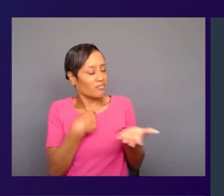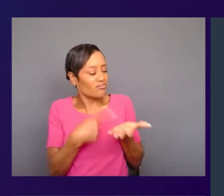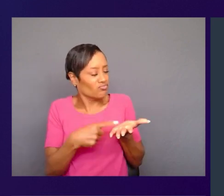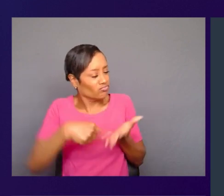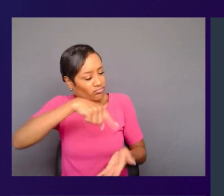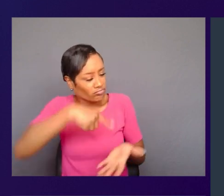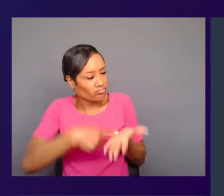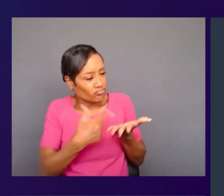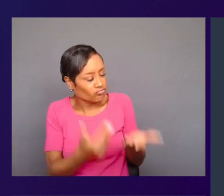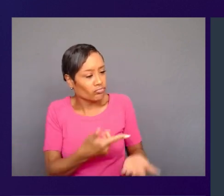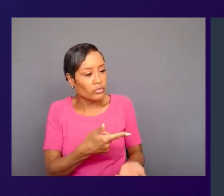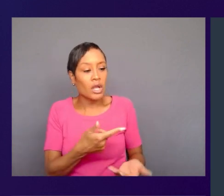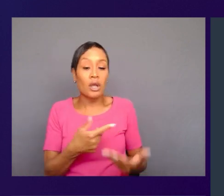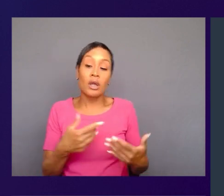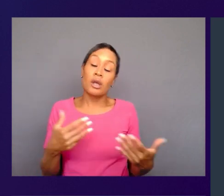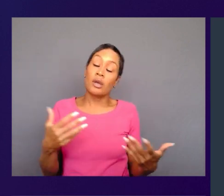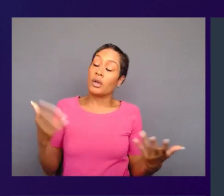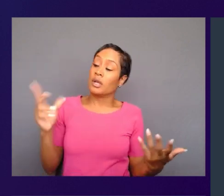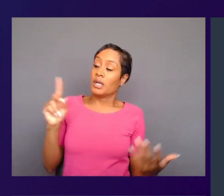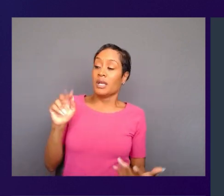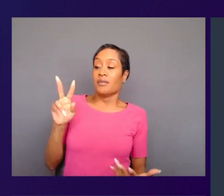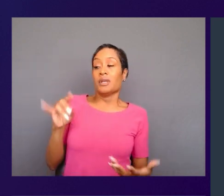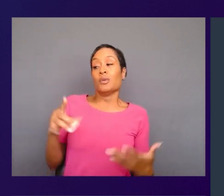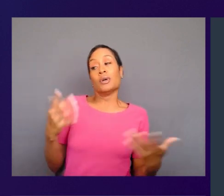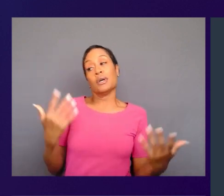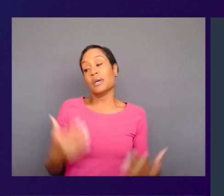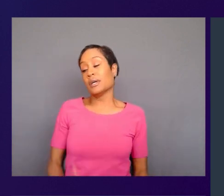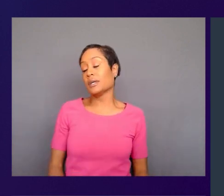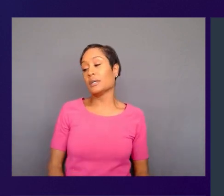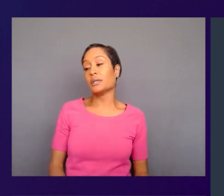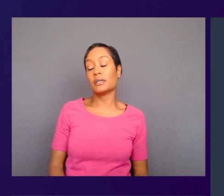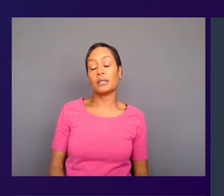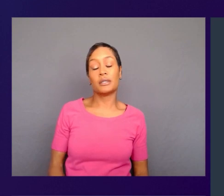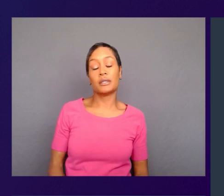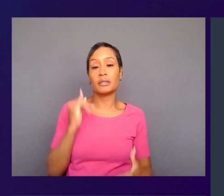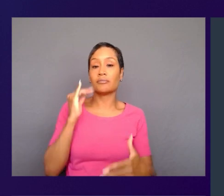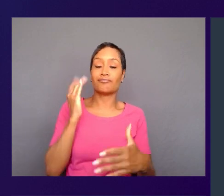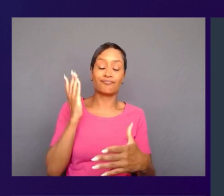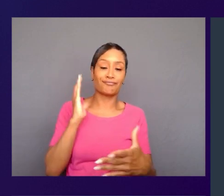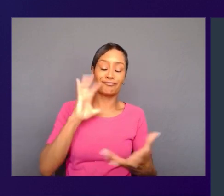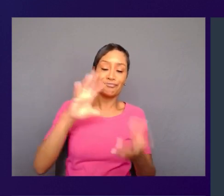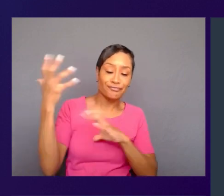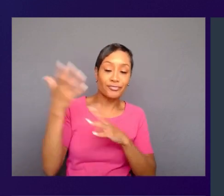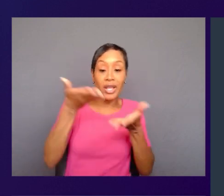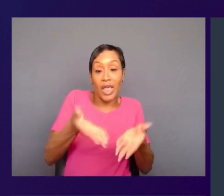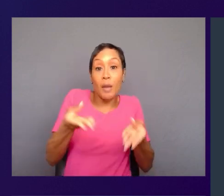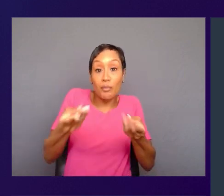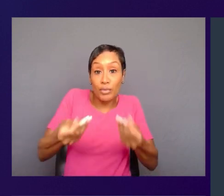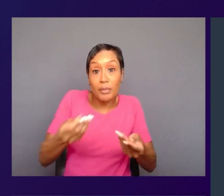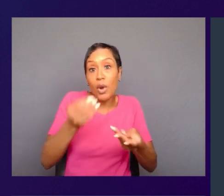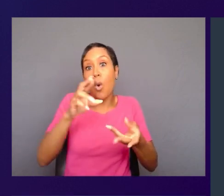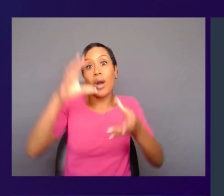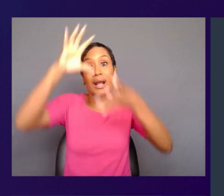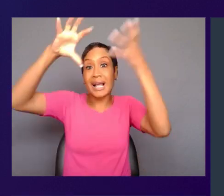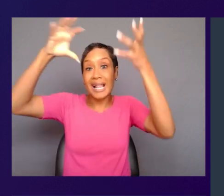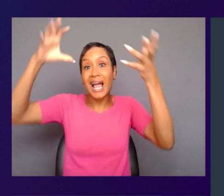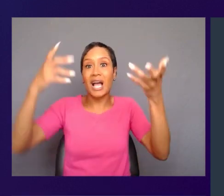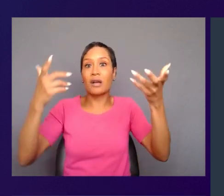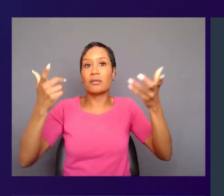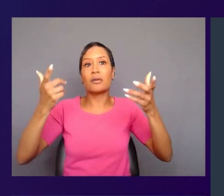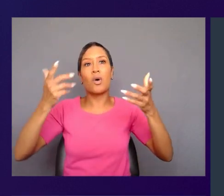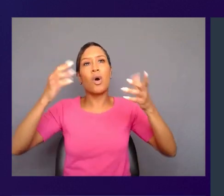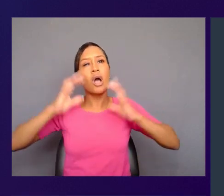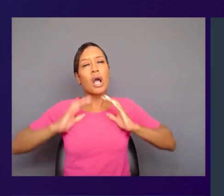so all the disruptions that you mentioned earlier can happen whether it's on-prem or in the cloud. So how should customers think